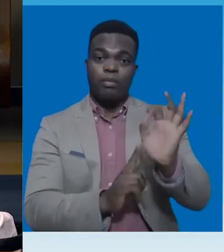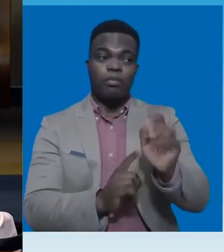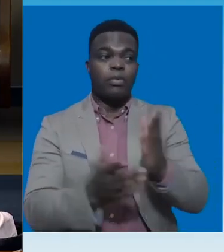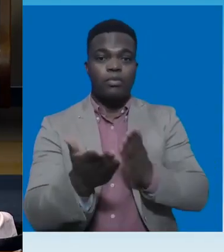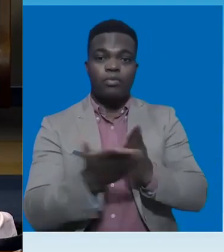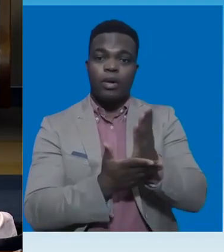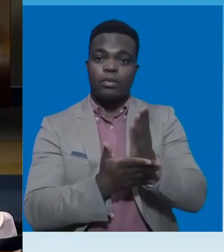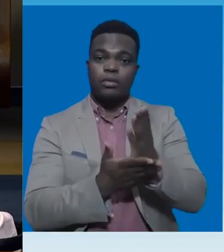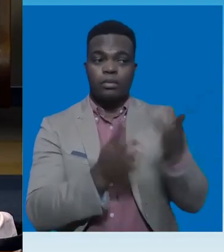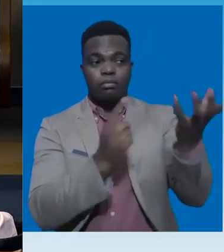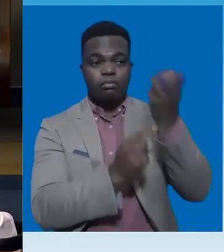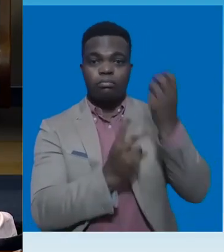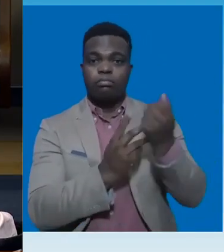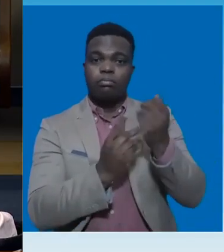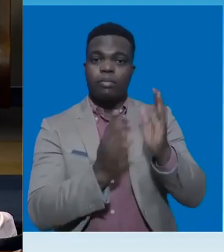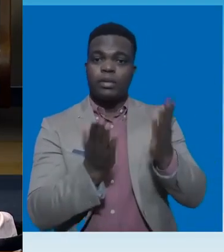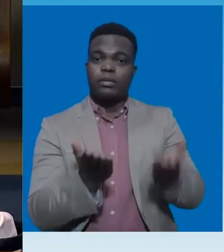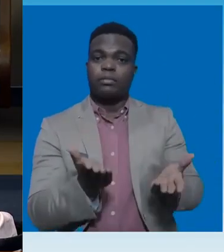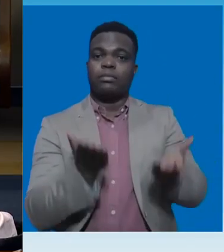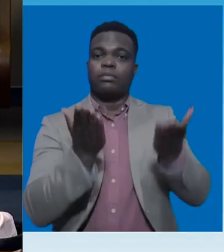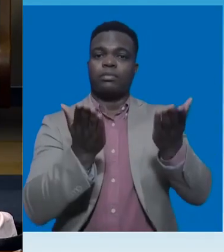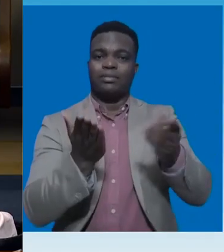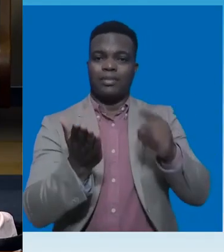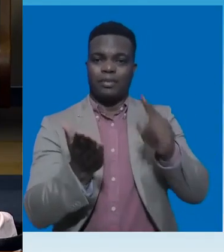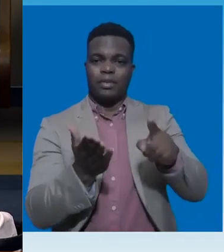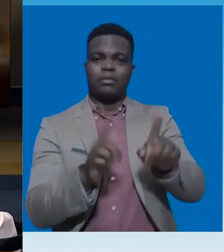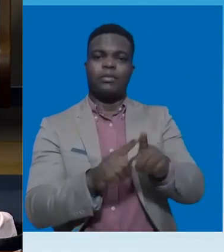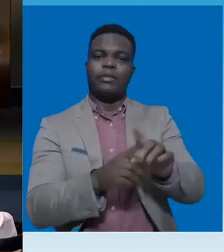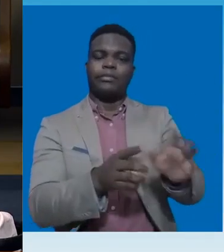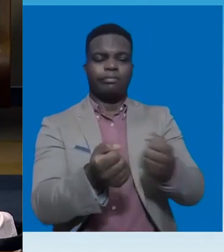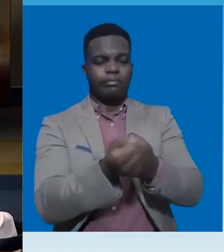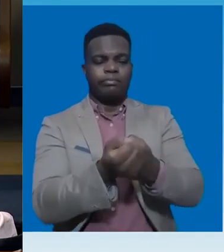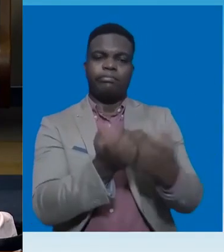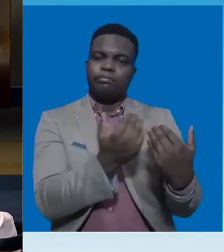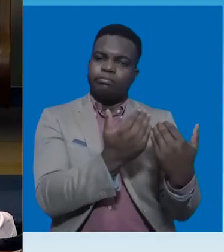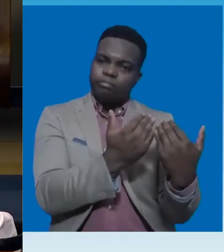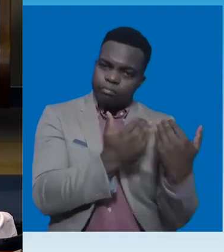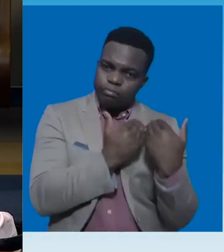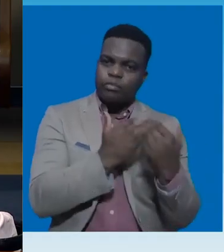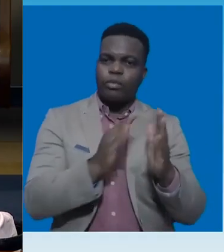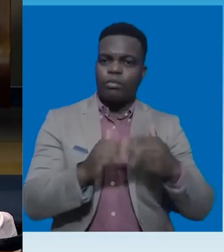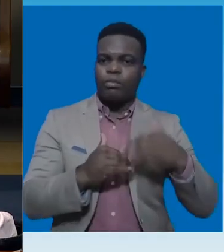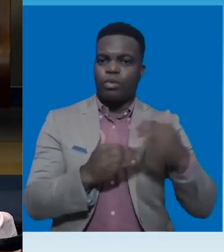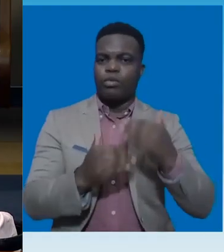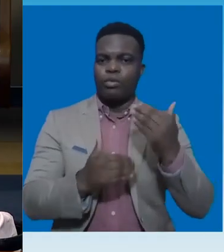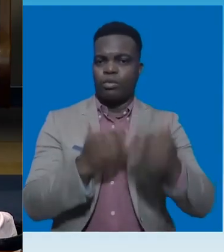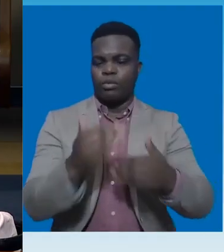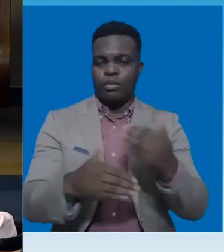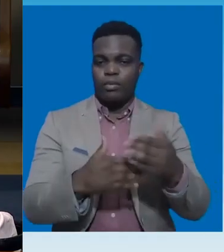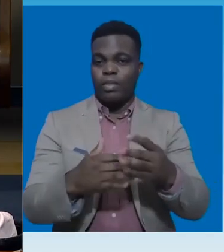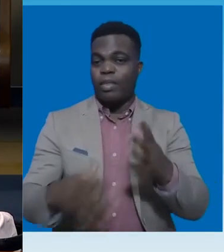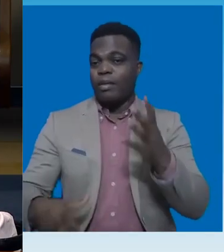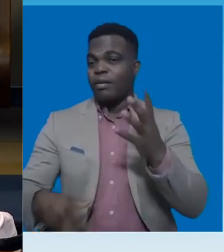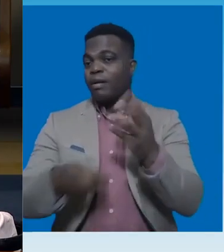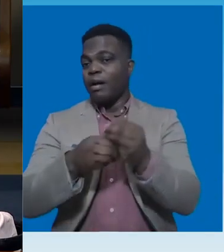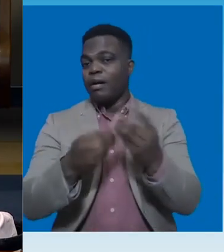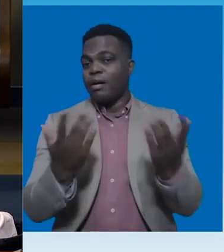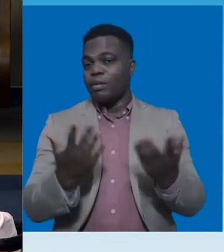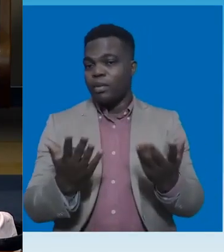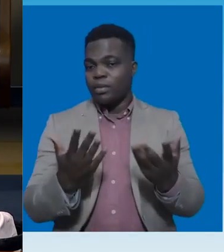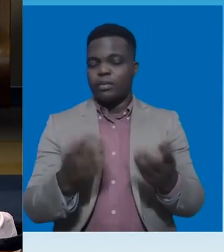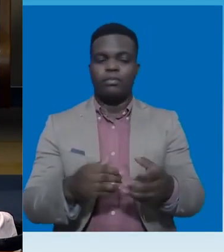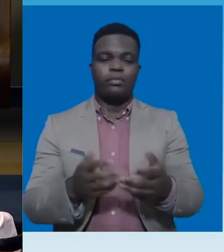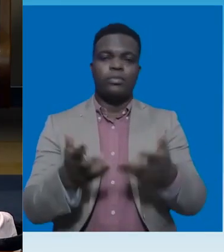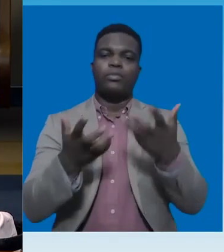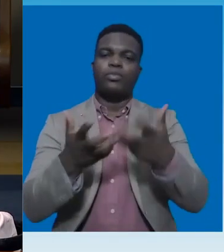stronger accountability, but also adequate and sustainable resourcing. Second,